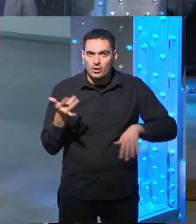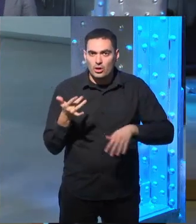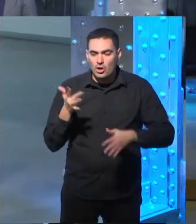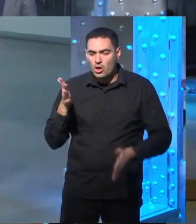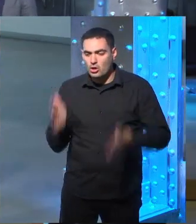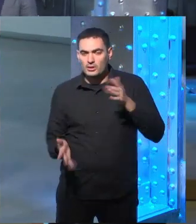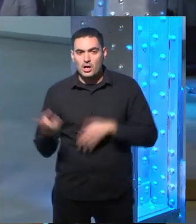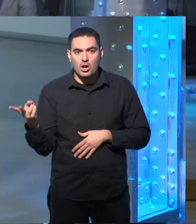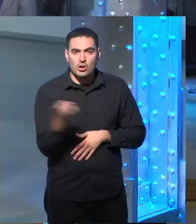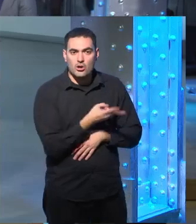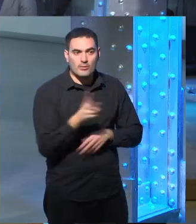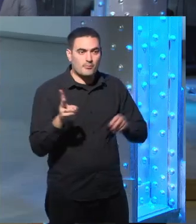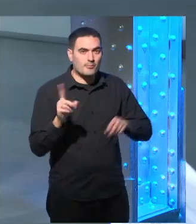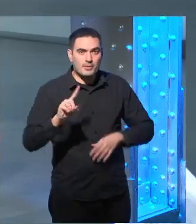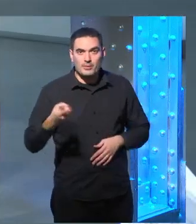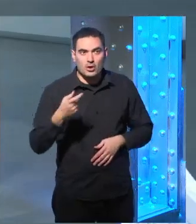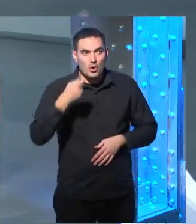and digitalization, but when we ask about